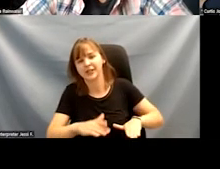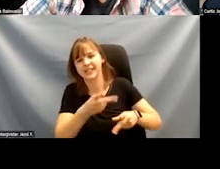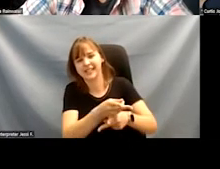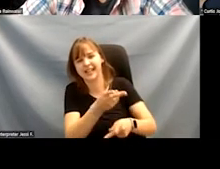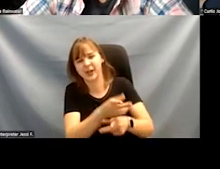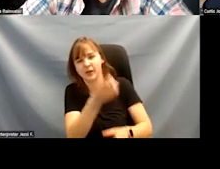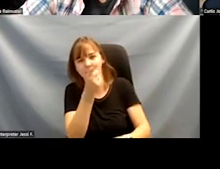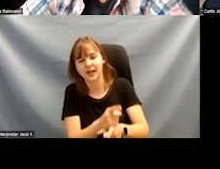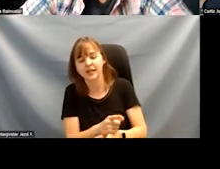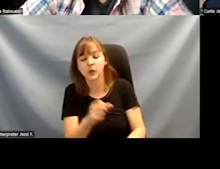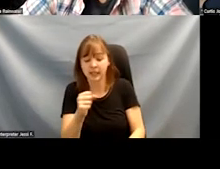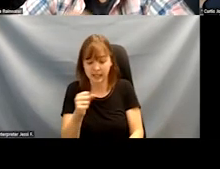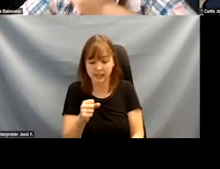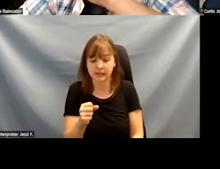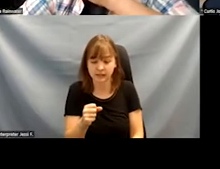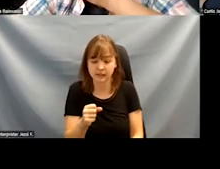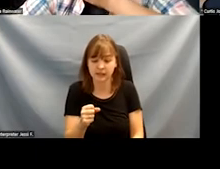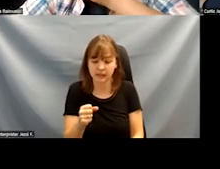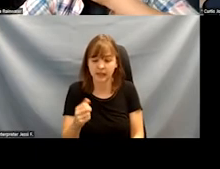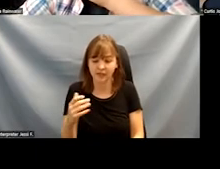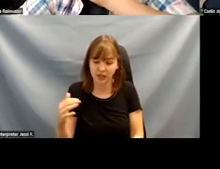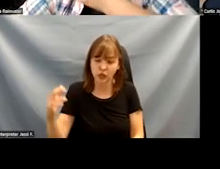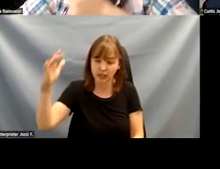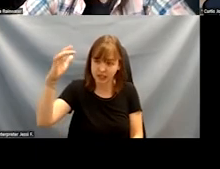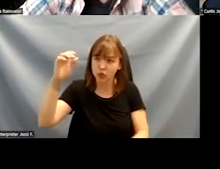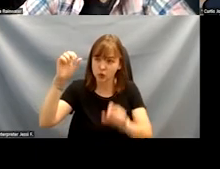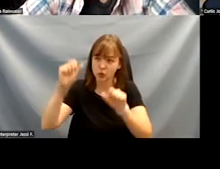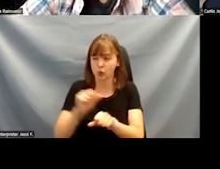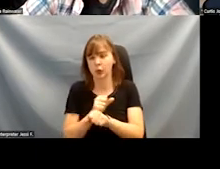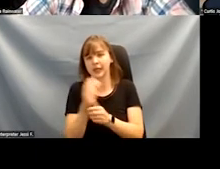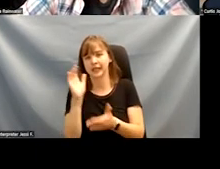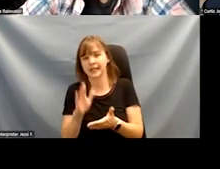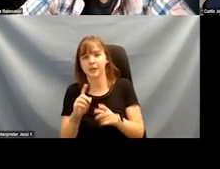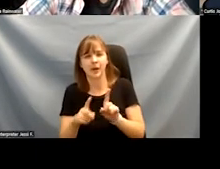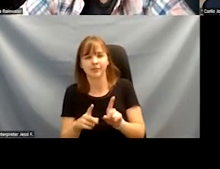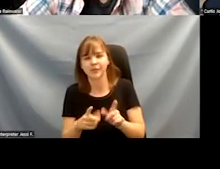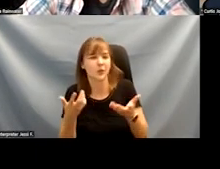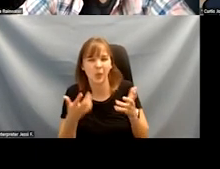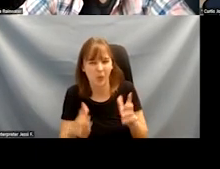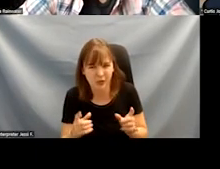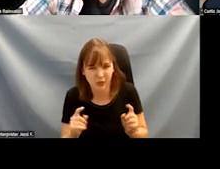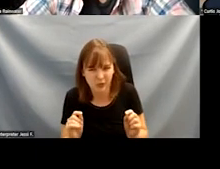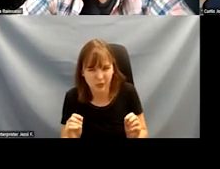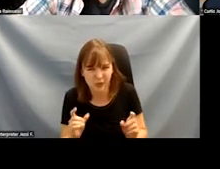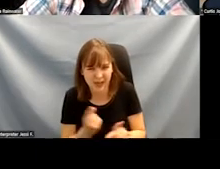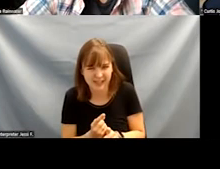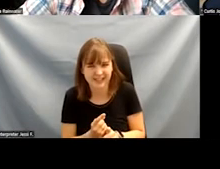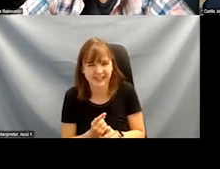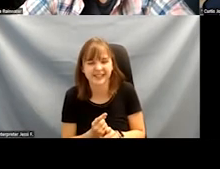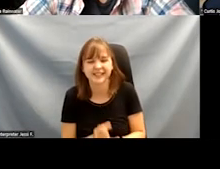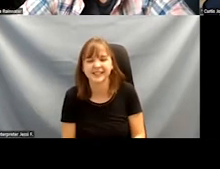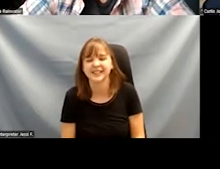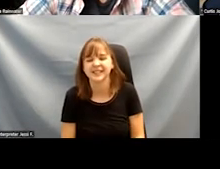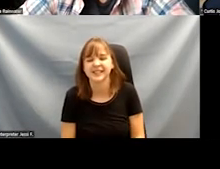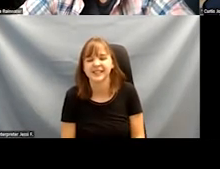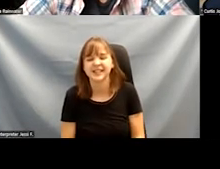I think it's part of it. You know, it's a balancing act for sure. But I think that probably not,